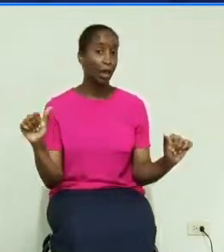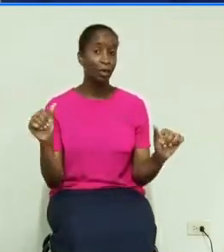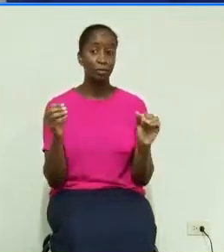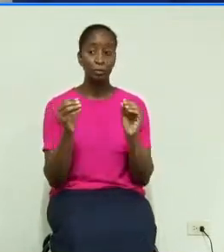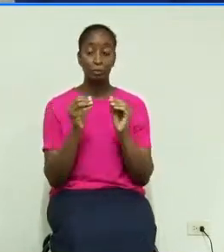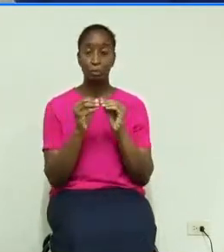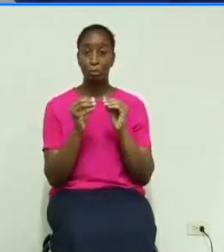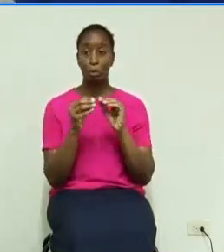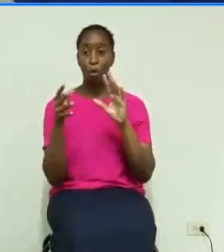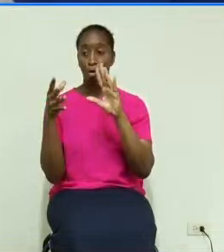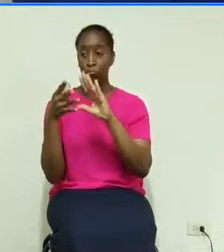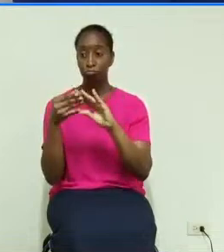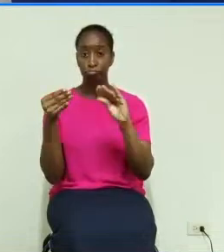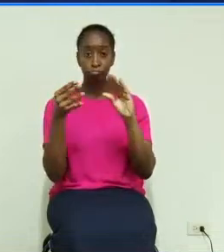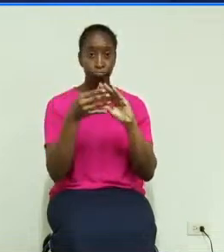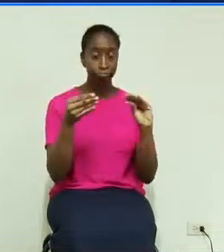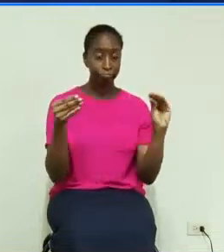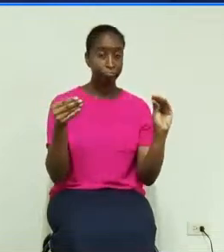least.